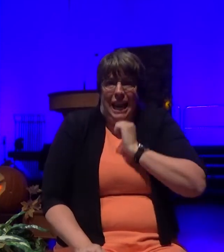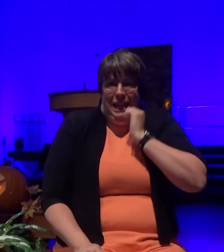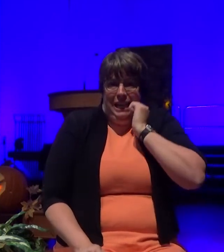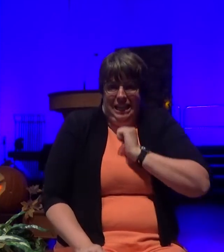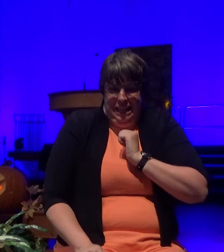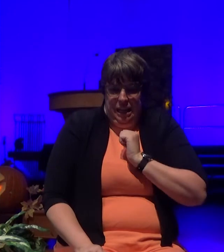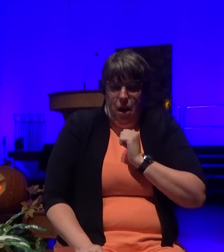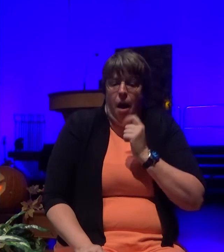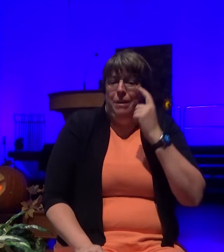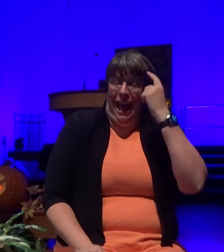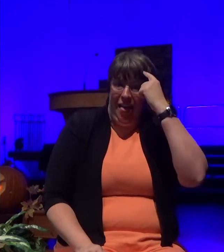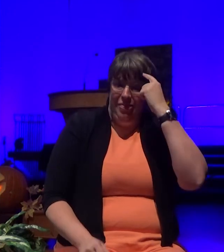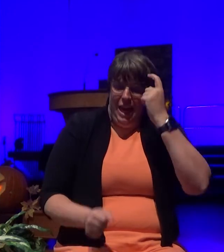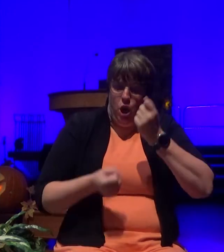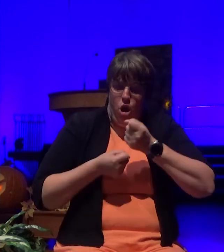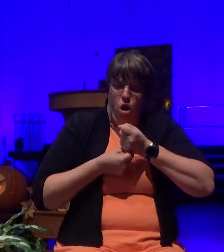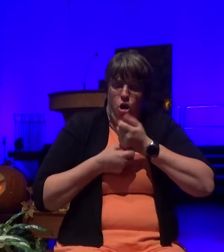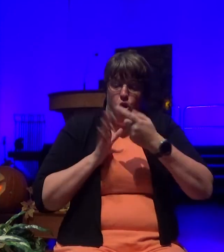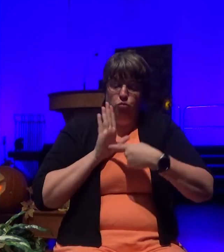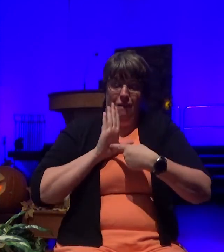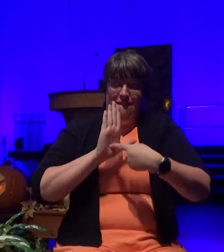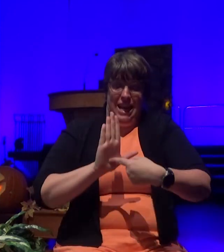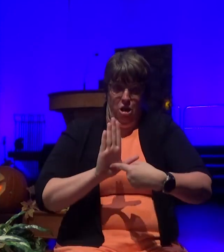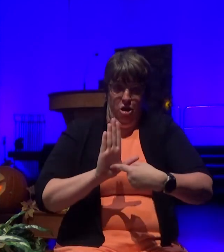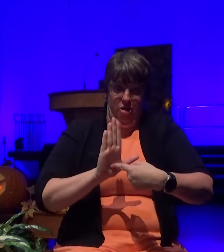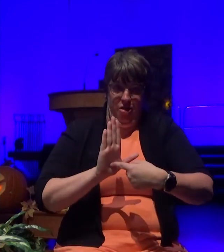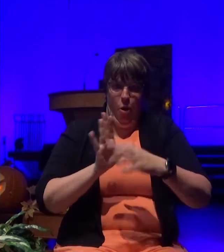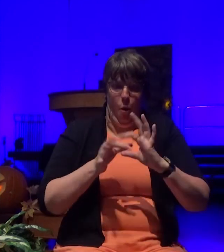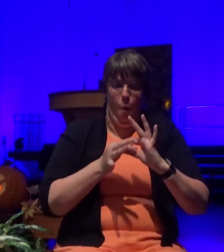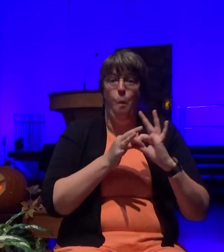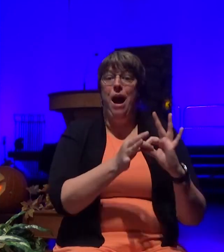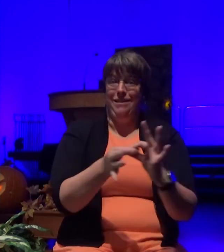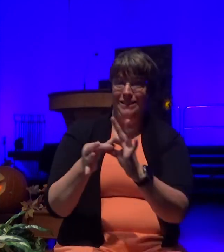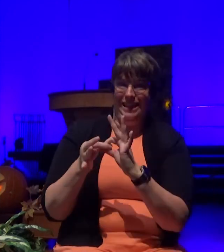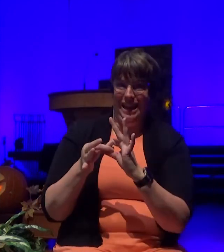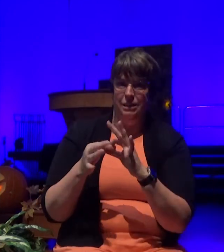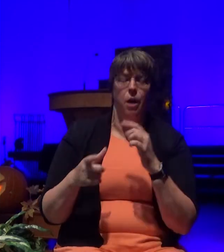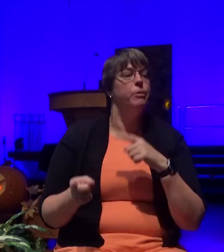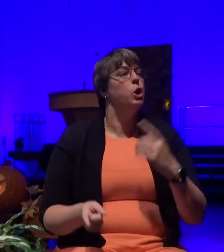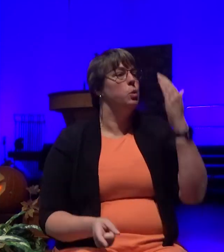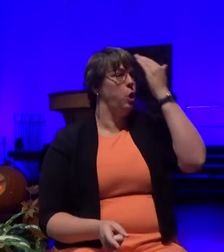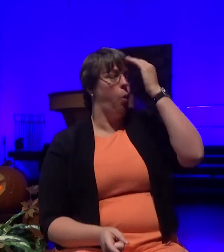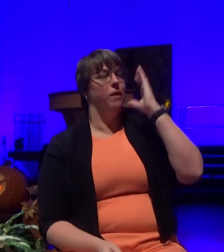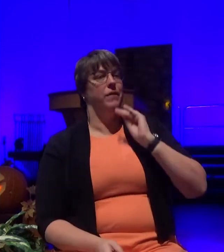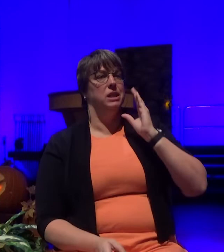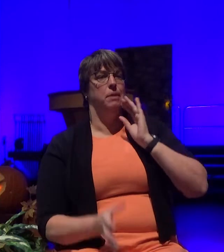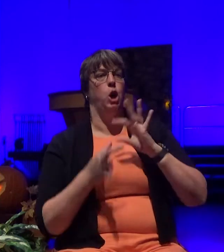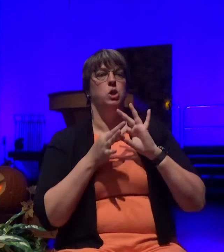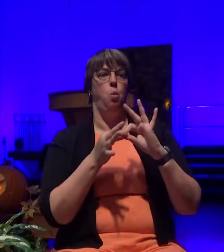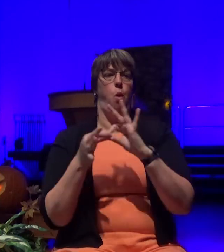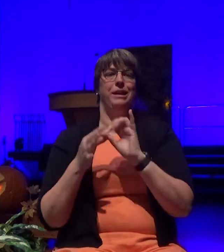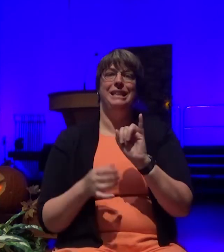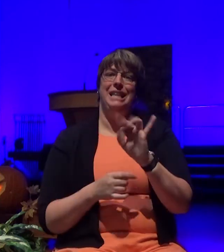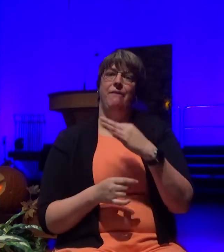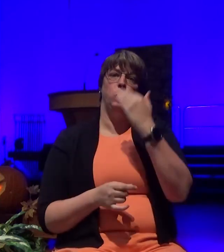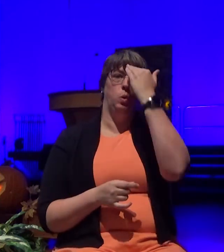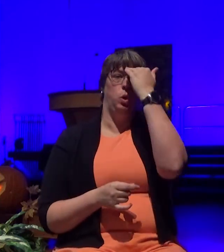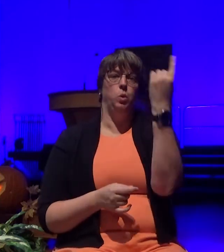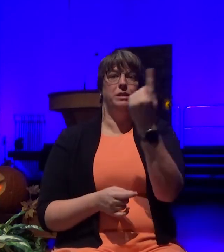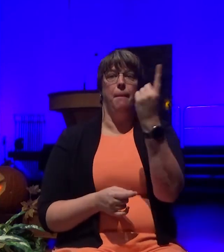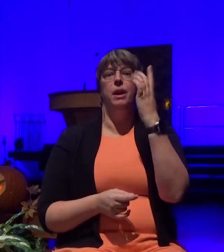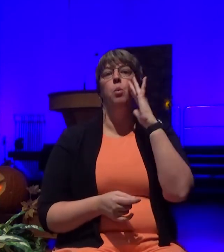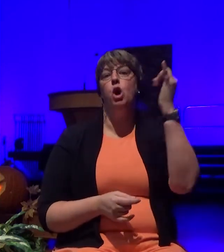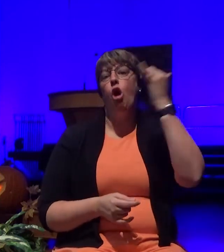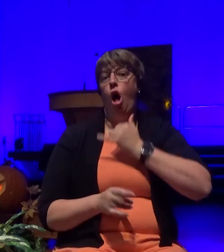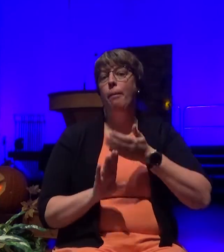the oneness we live, move, and have our being in. You know you've experienced oneness if you ever knew someone was going to call right before